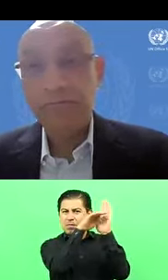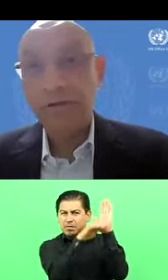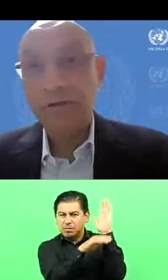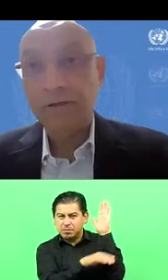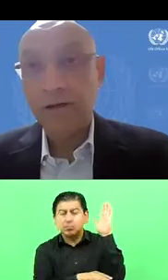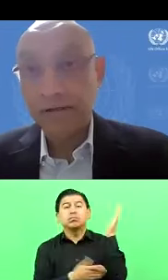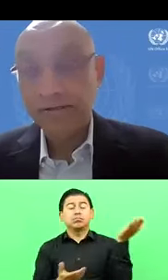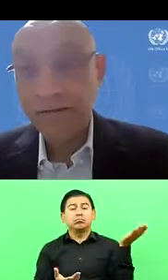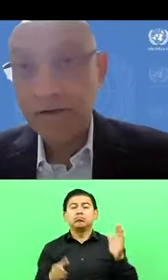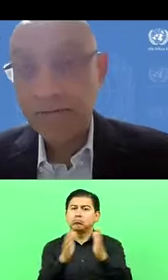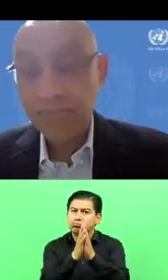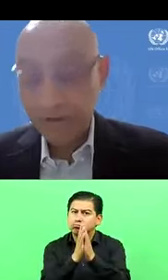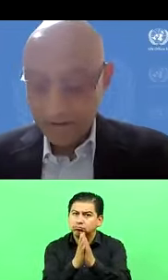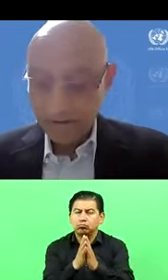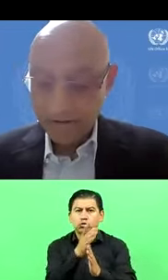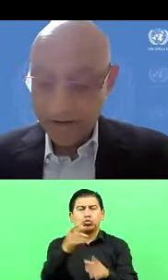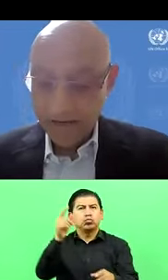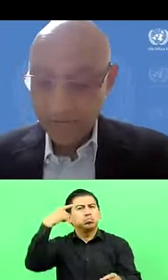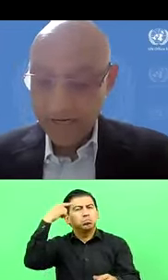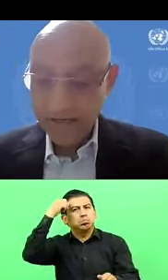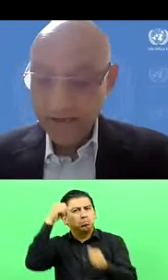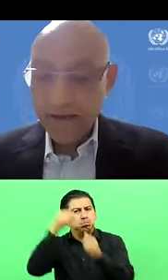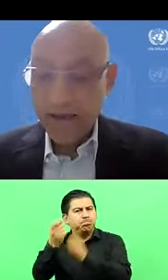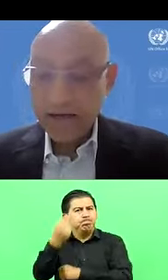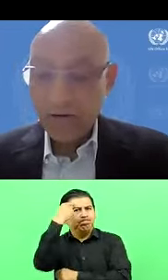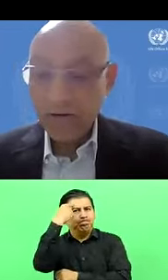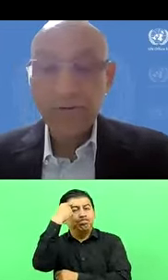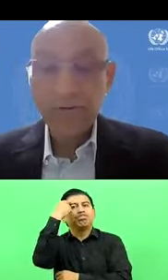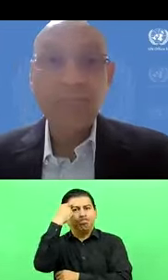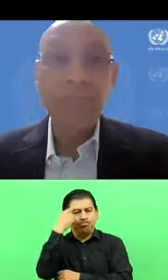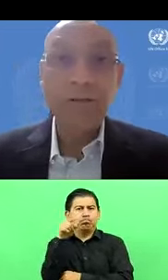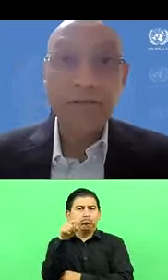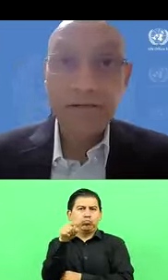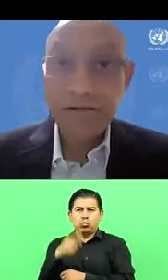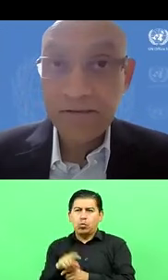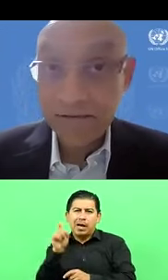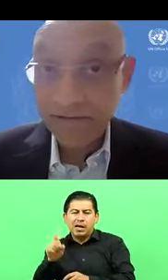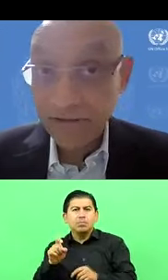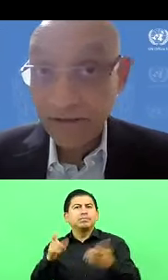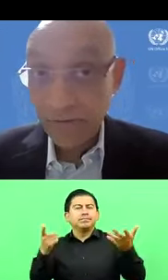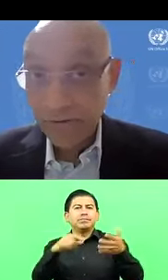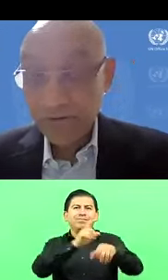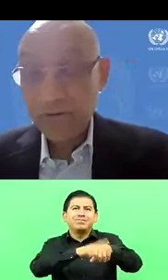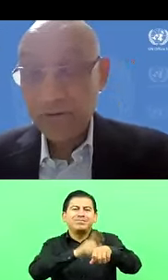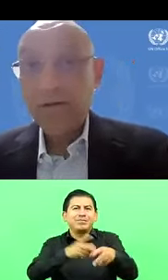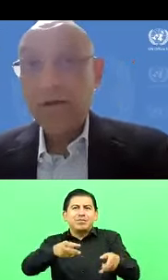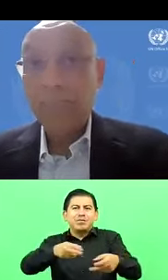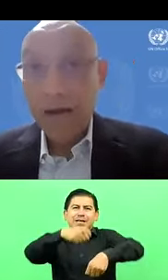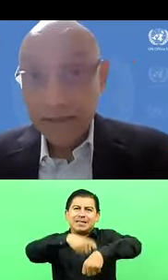on at the same time as today. And also remember that this is a certificate